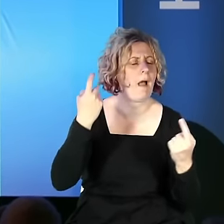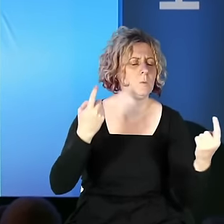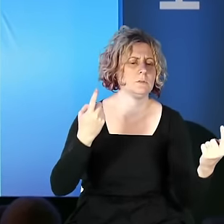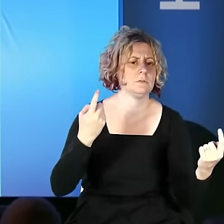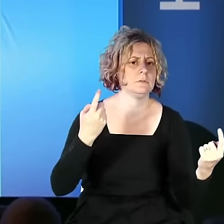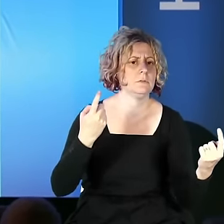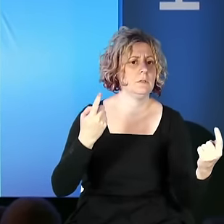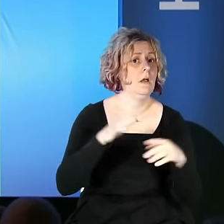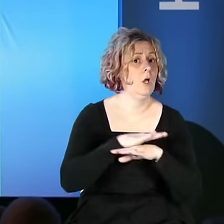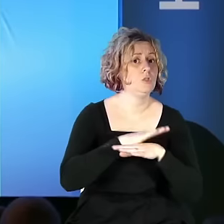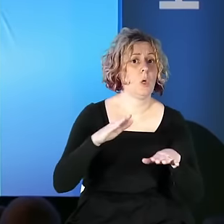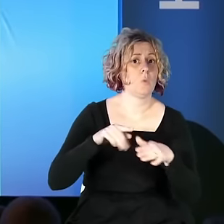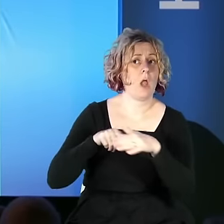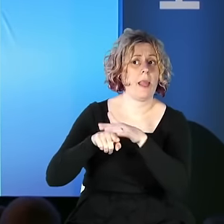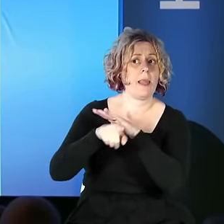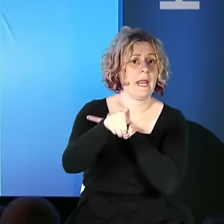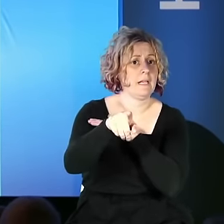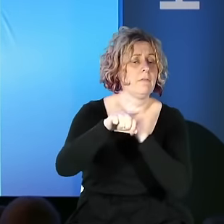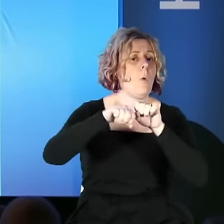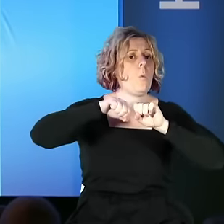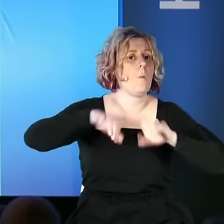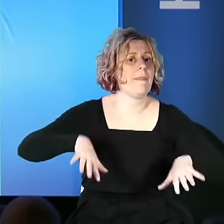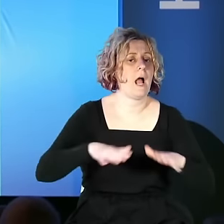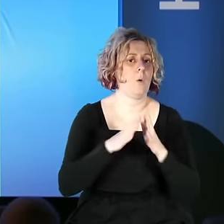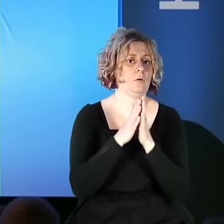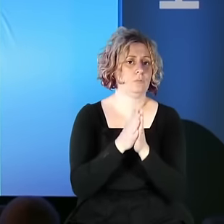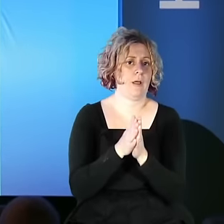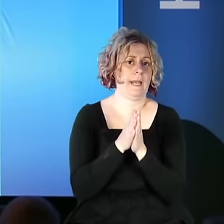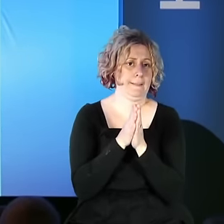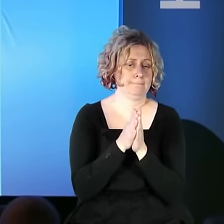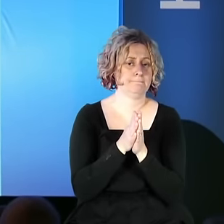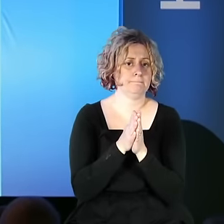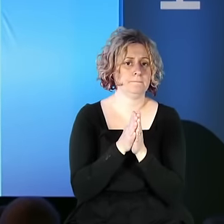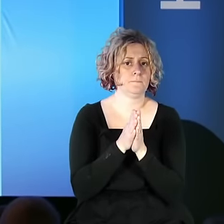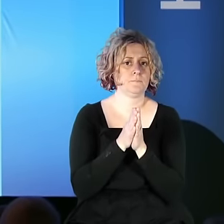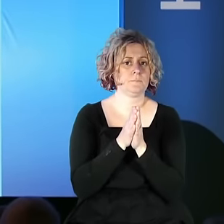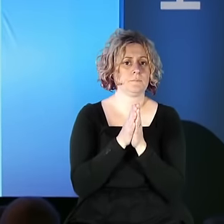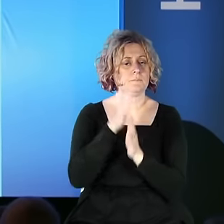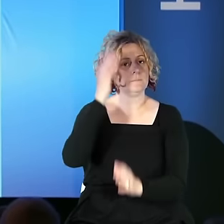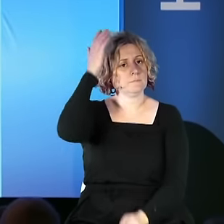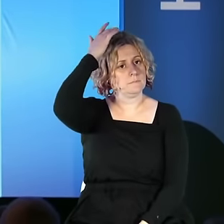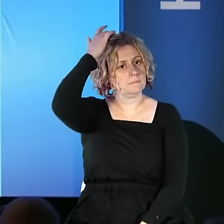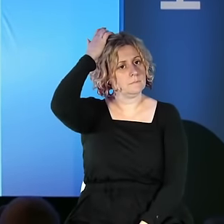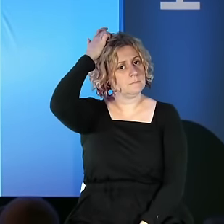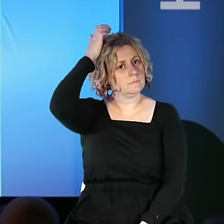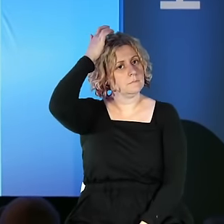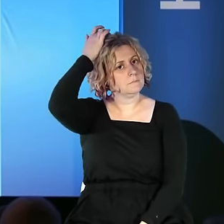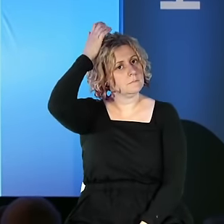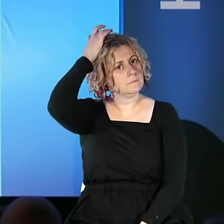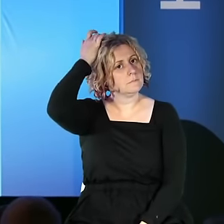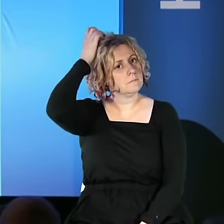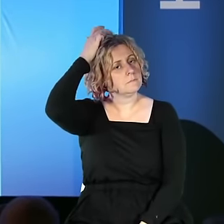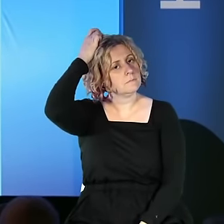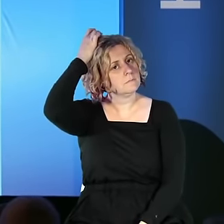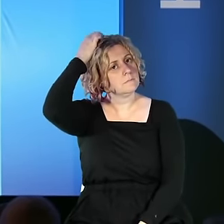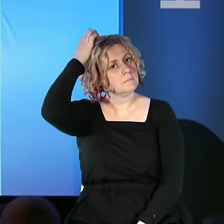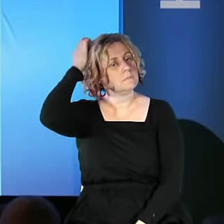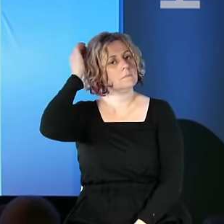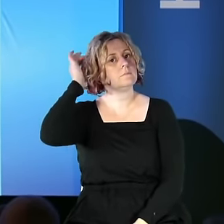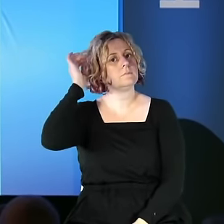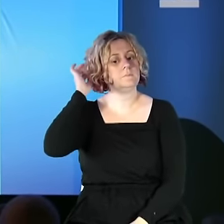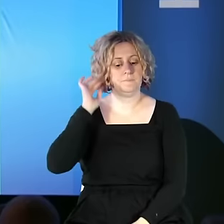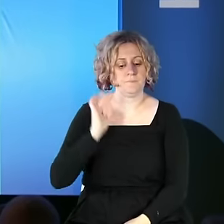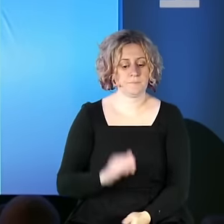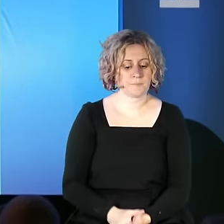Don't leave without praying with somebody about something. Don't carry it home. Now, if you're in